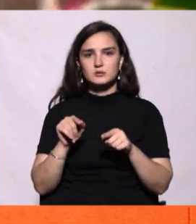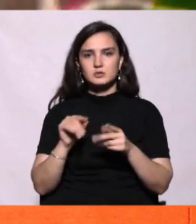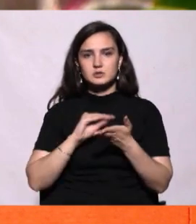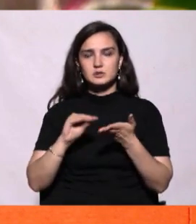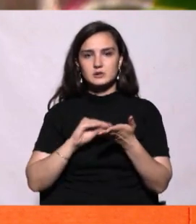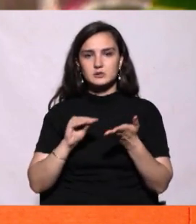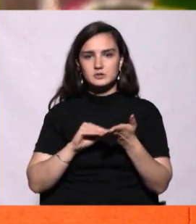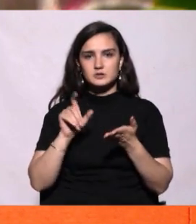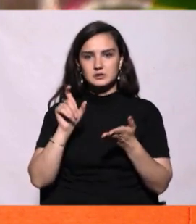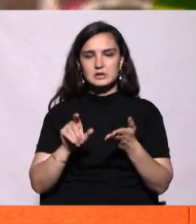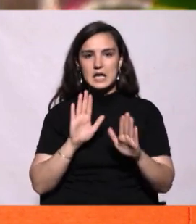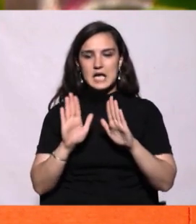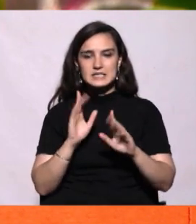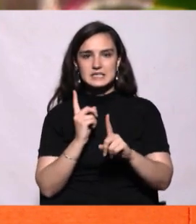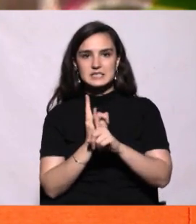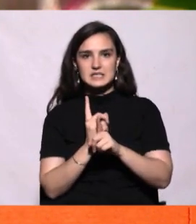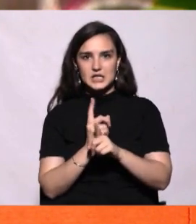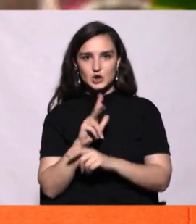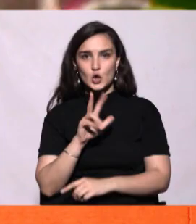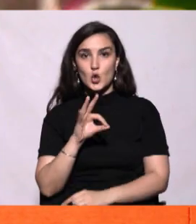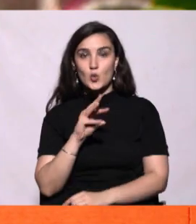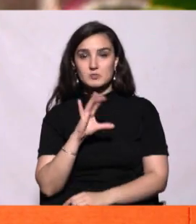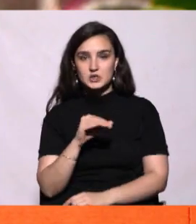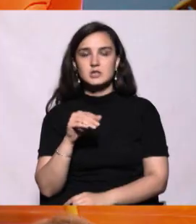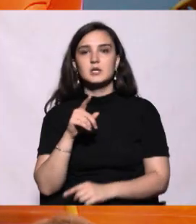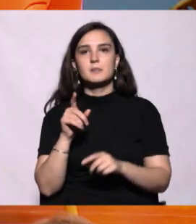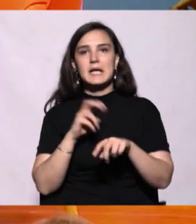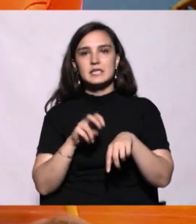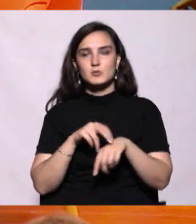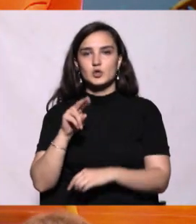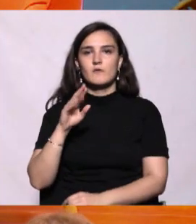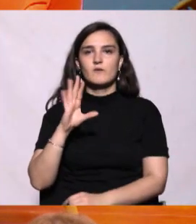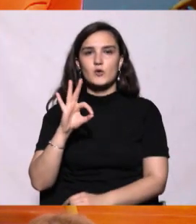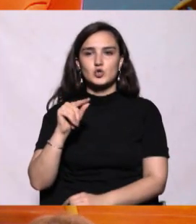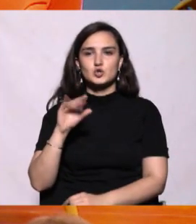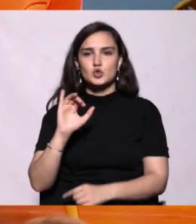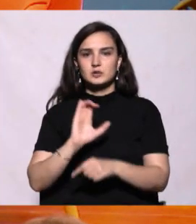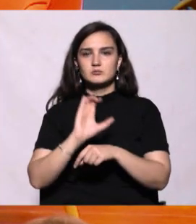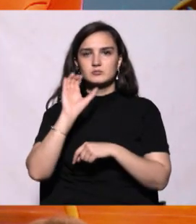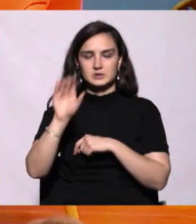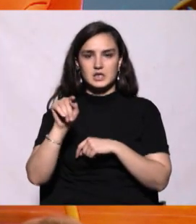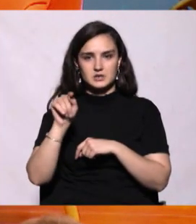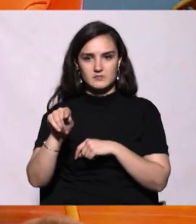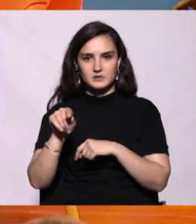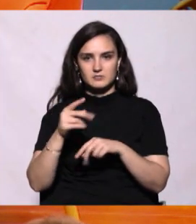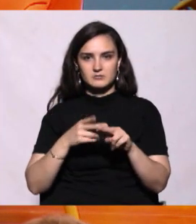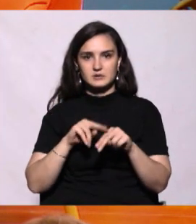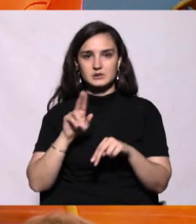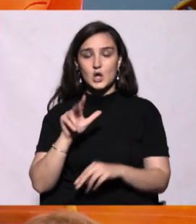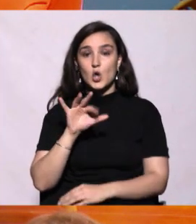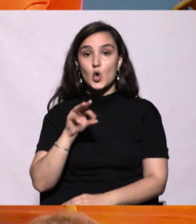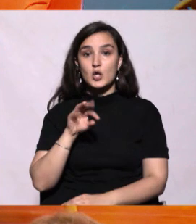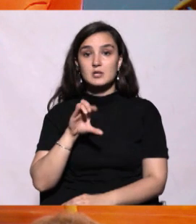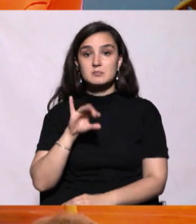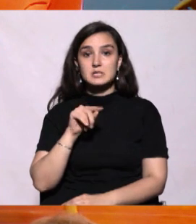narrator is the assistant of Mr. Holmes, Dr. Watson, who is sent to Dartmoor. And Mr.